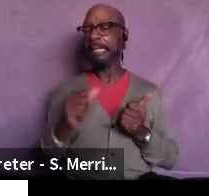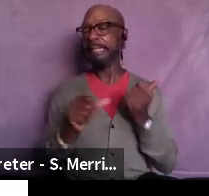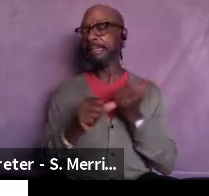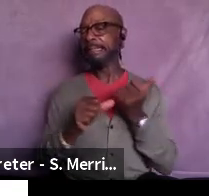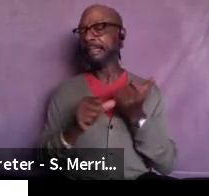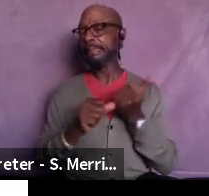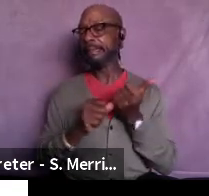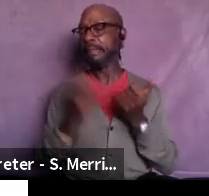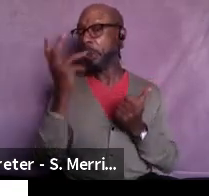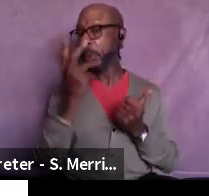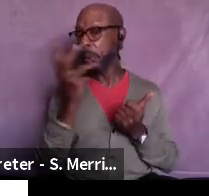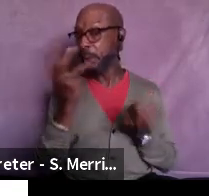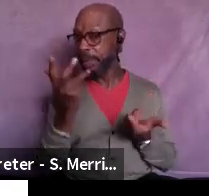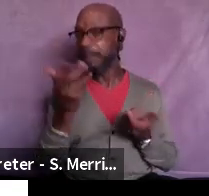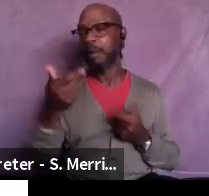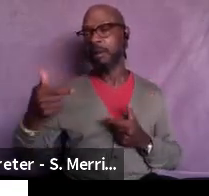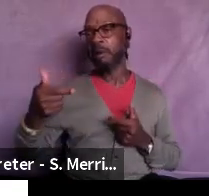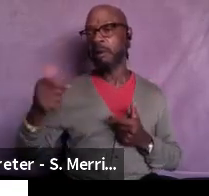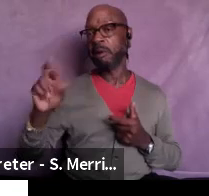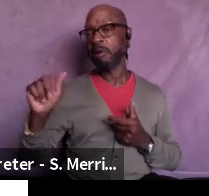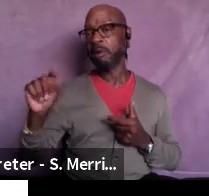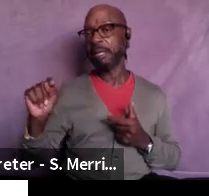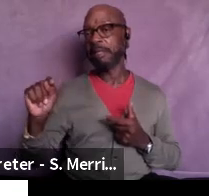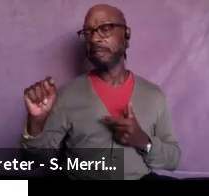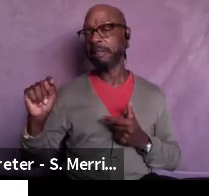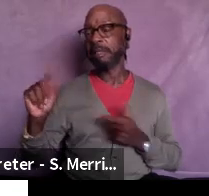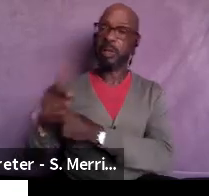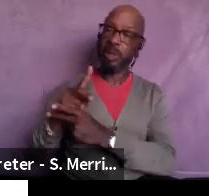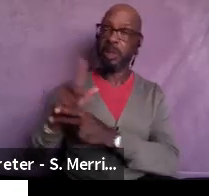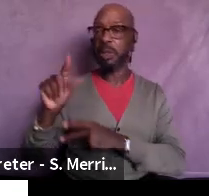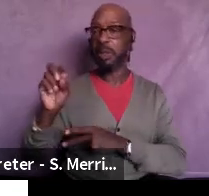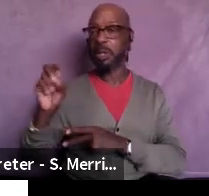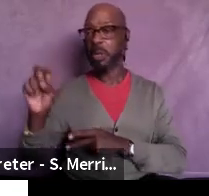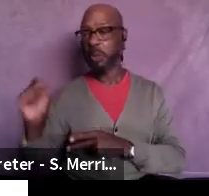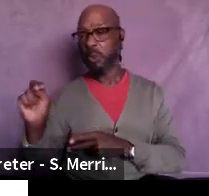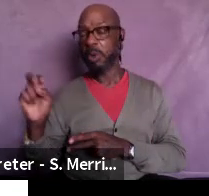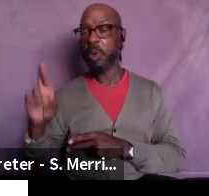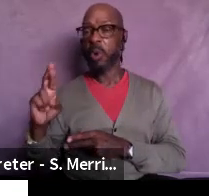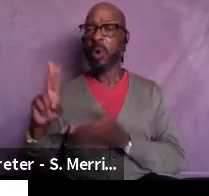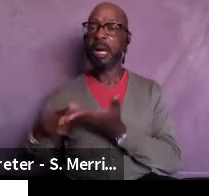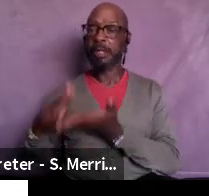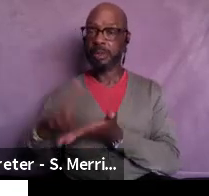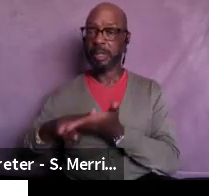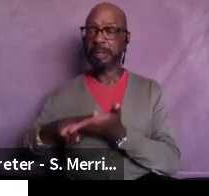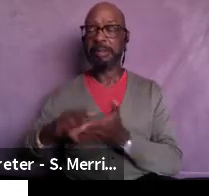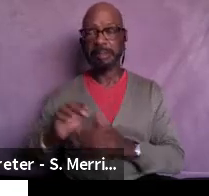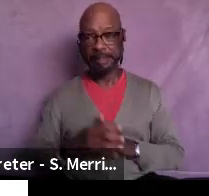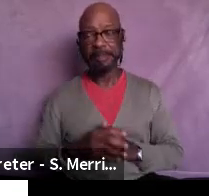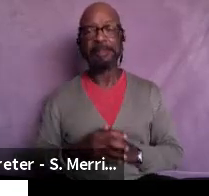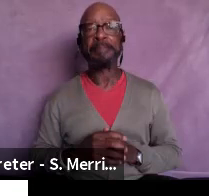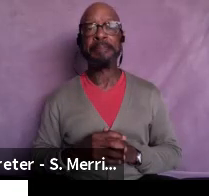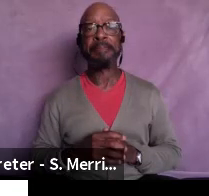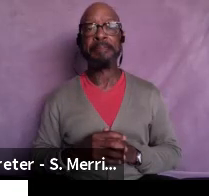of any grant, loan, or contract. Next slide. Now,